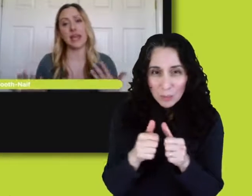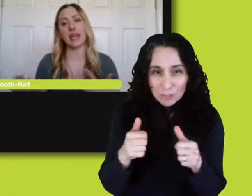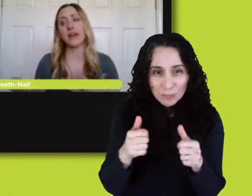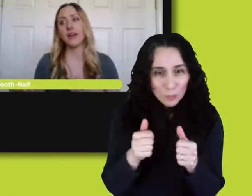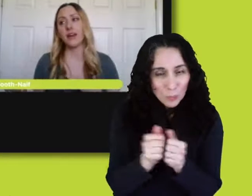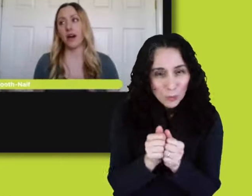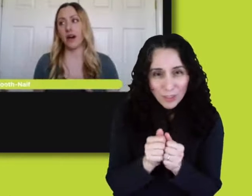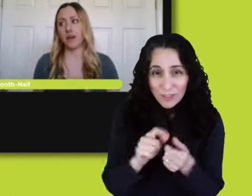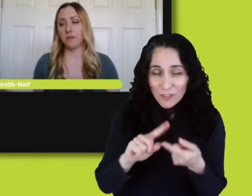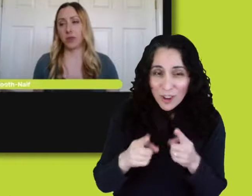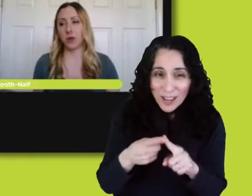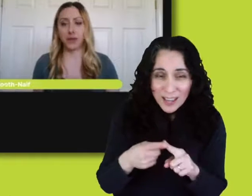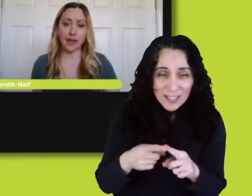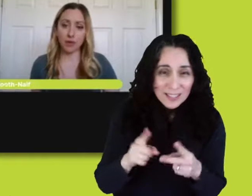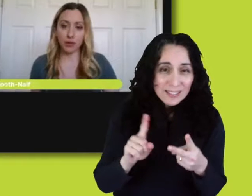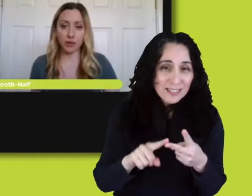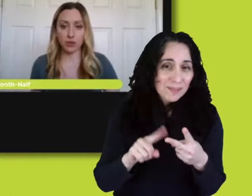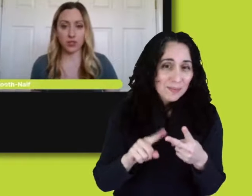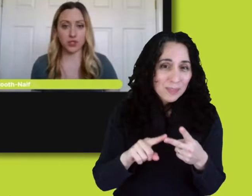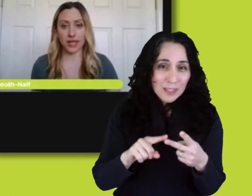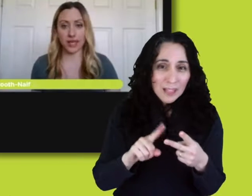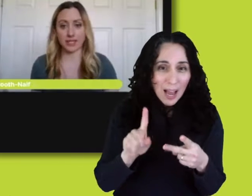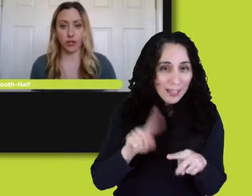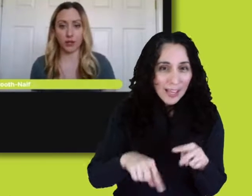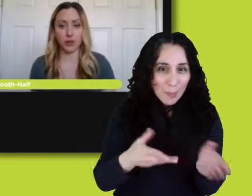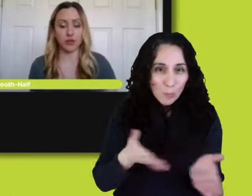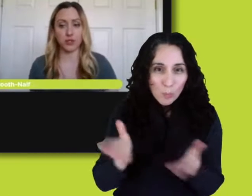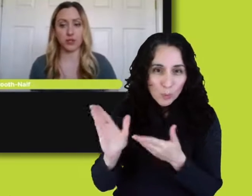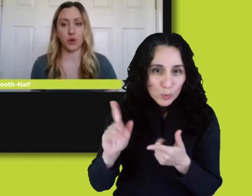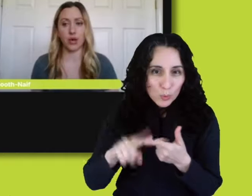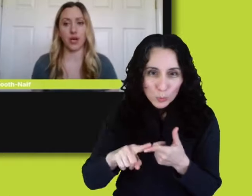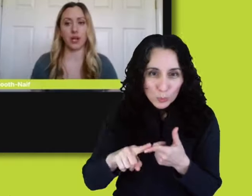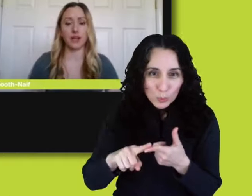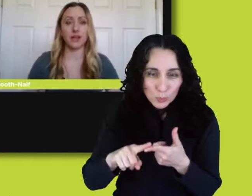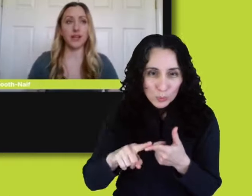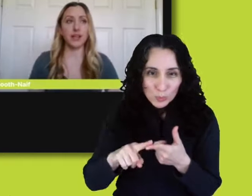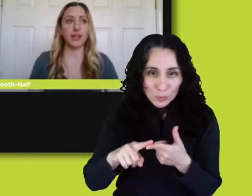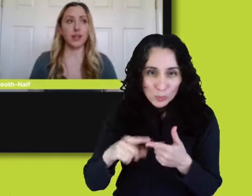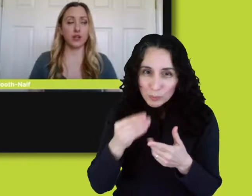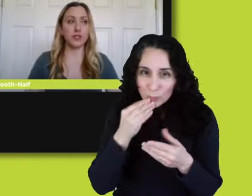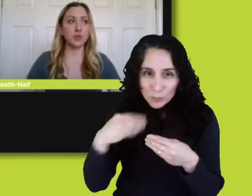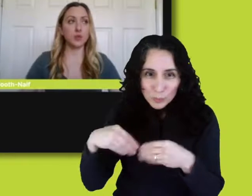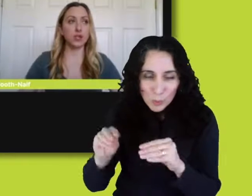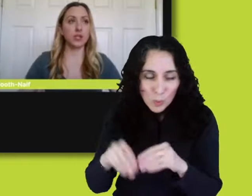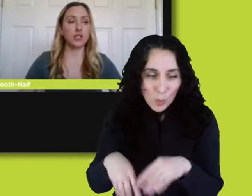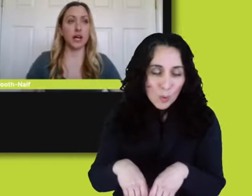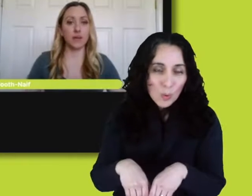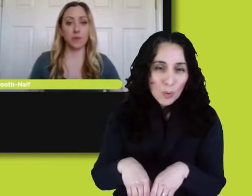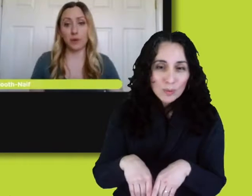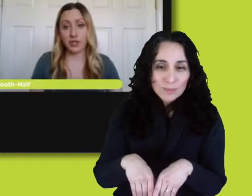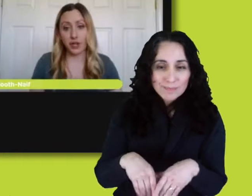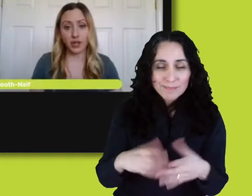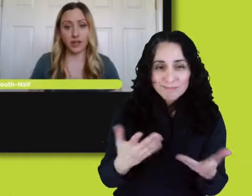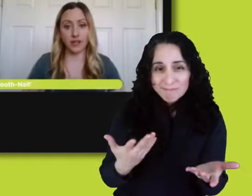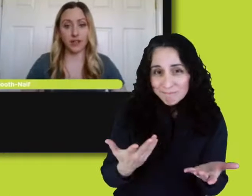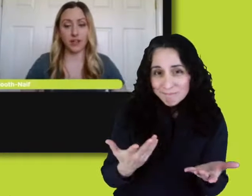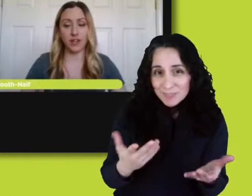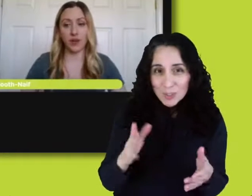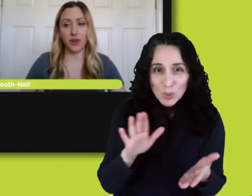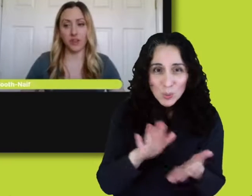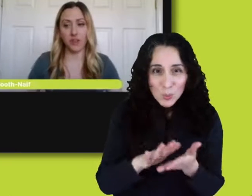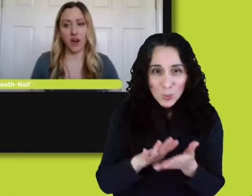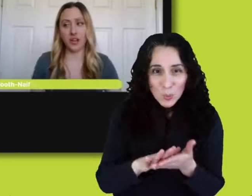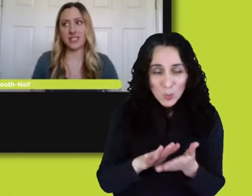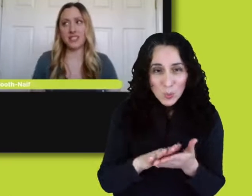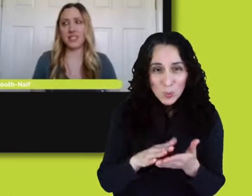friends today. You know, we can't go to the grocery store. I can't take her to the grocery store, and, you know, school will return in,